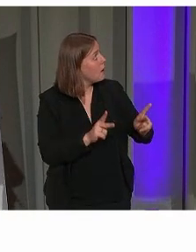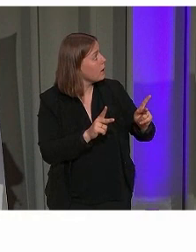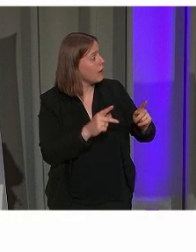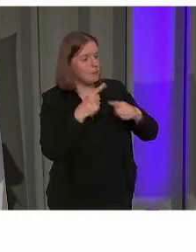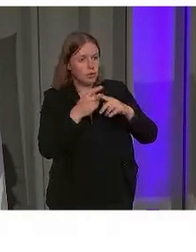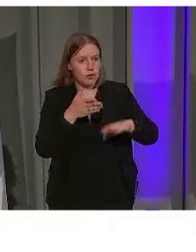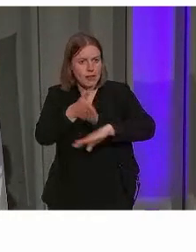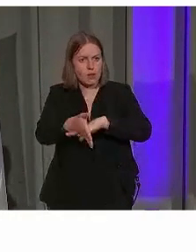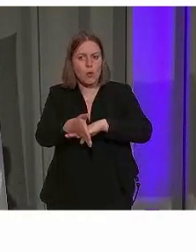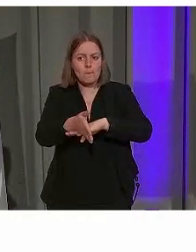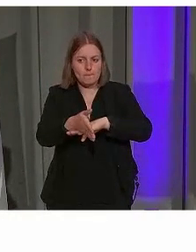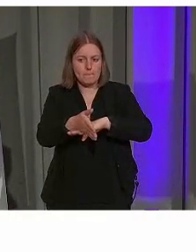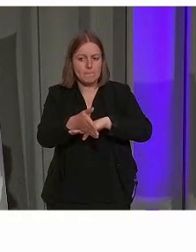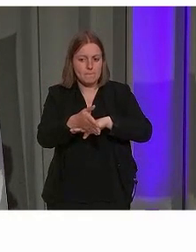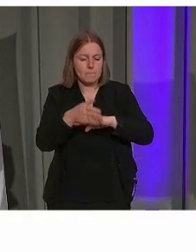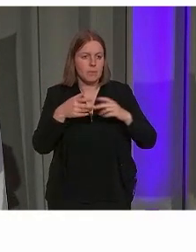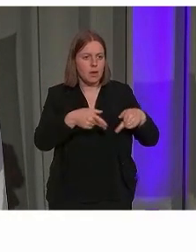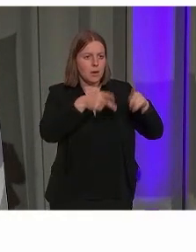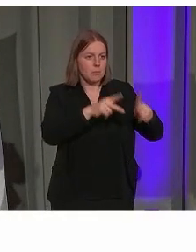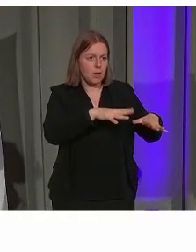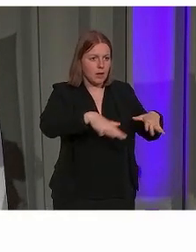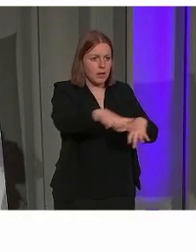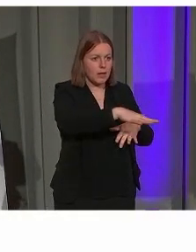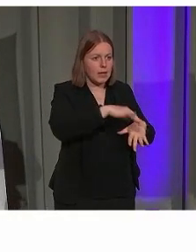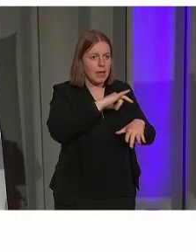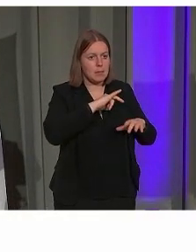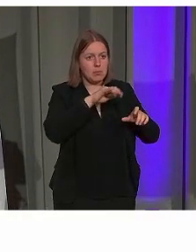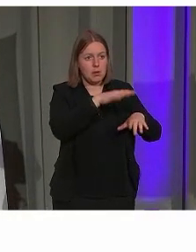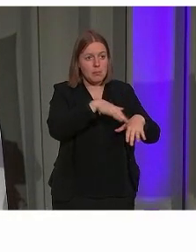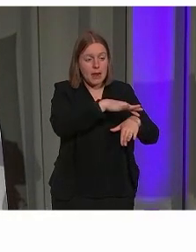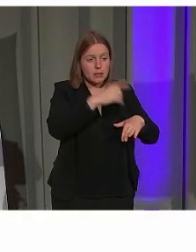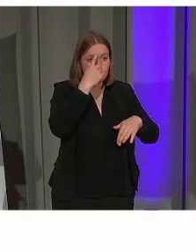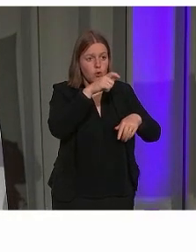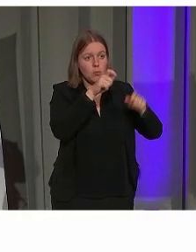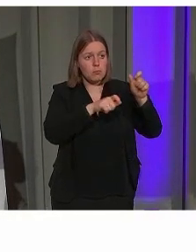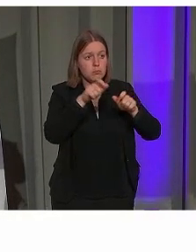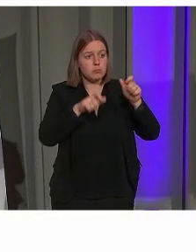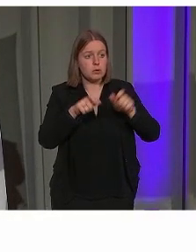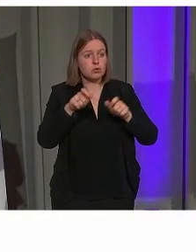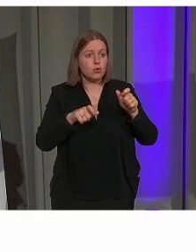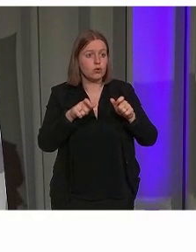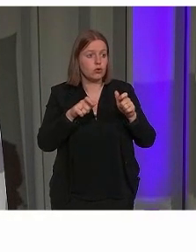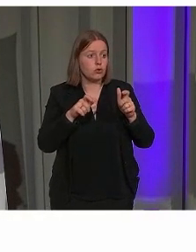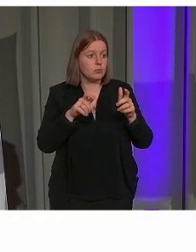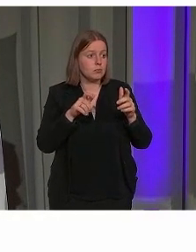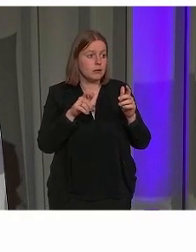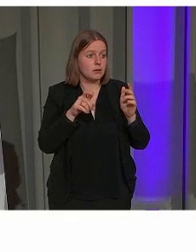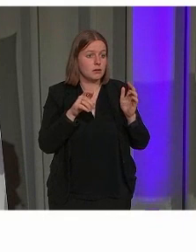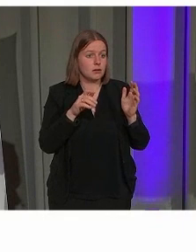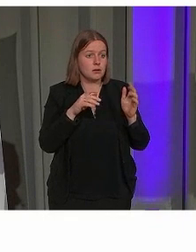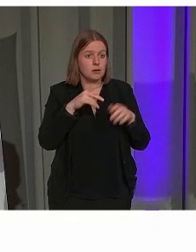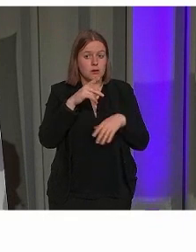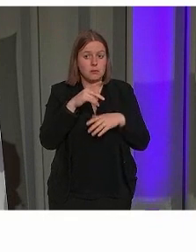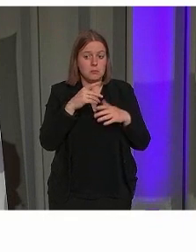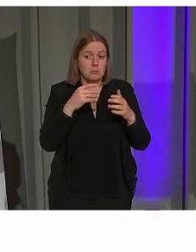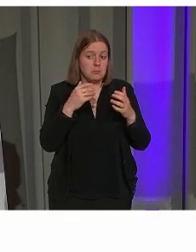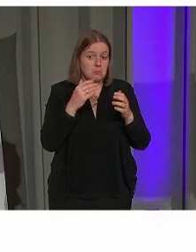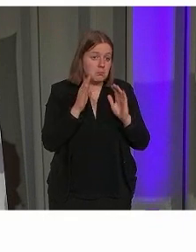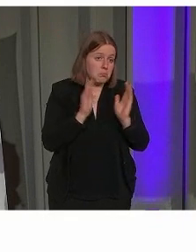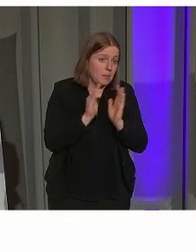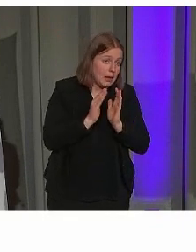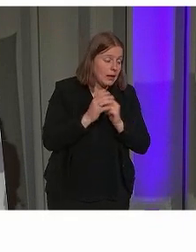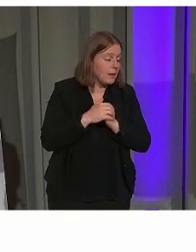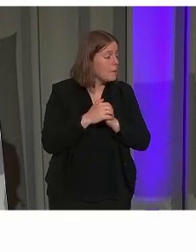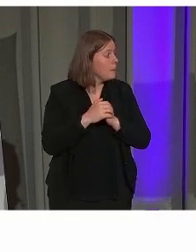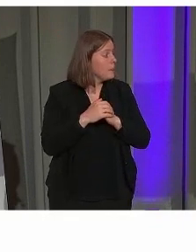entrance with the parking space for people with PRM, and